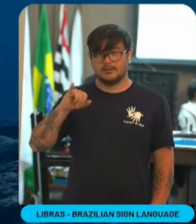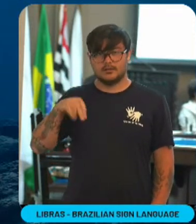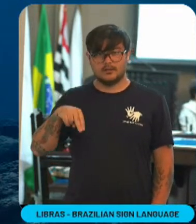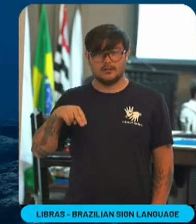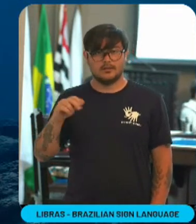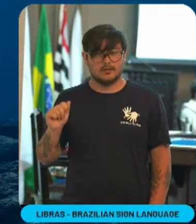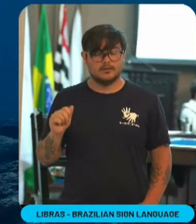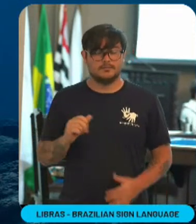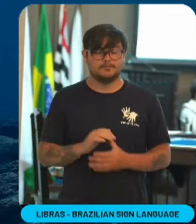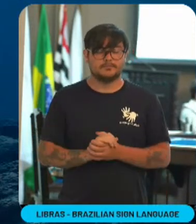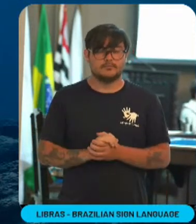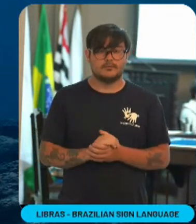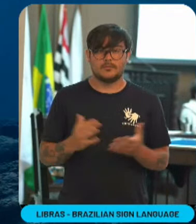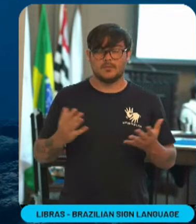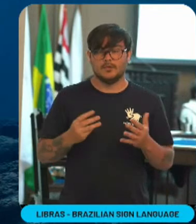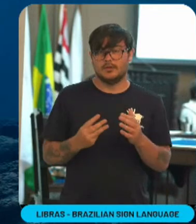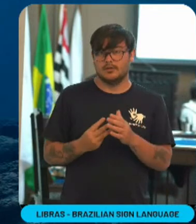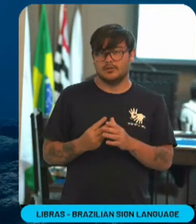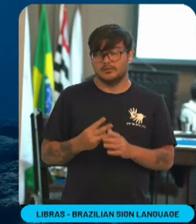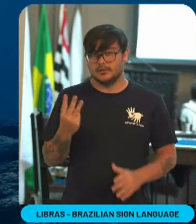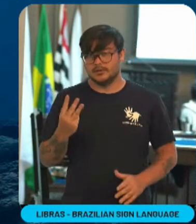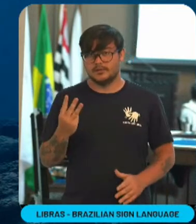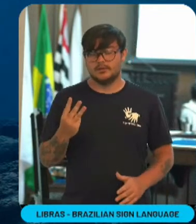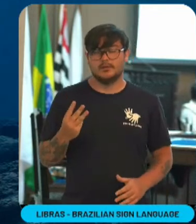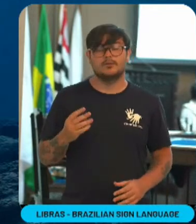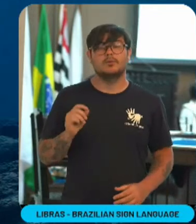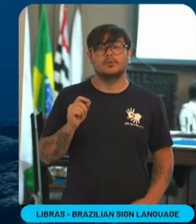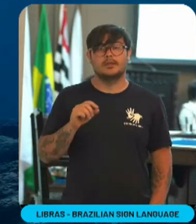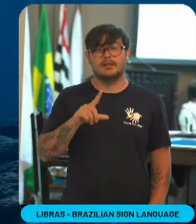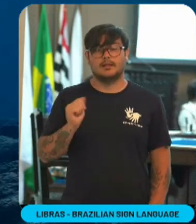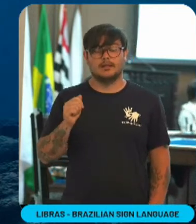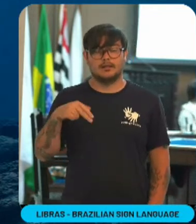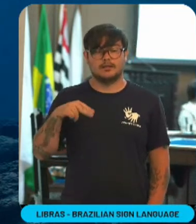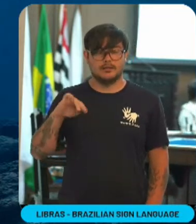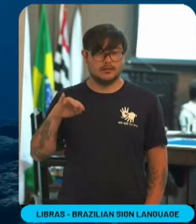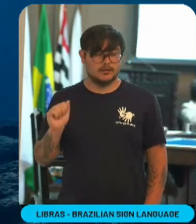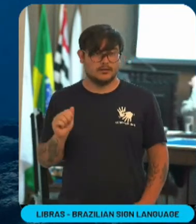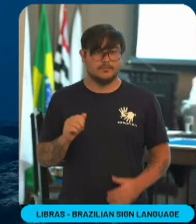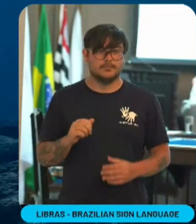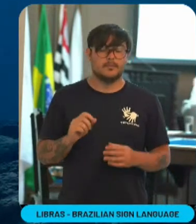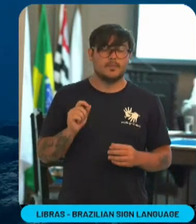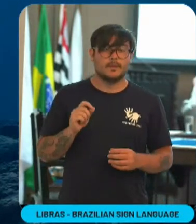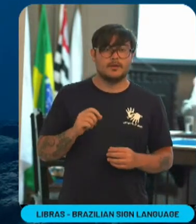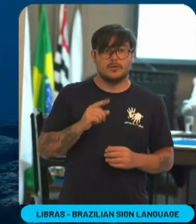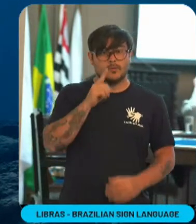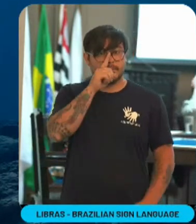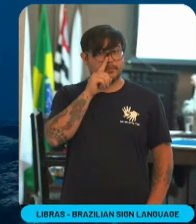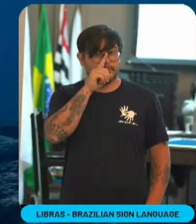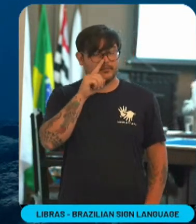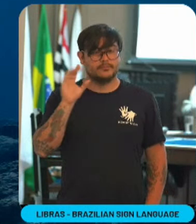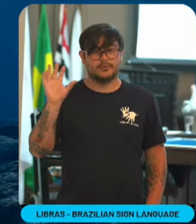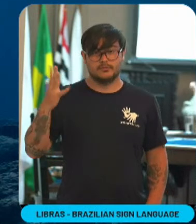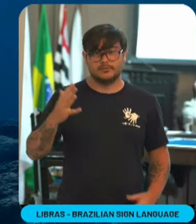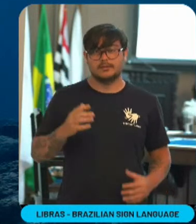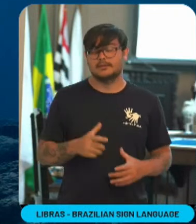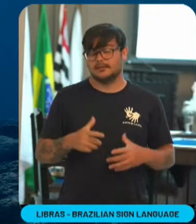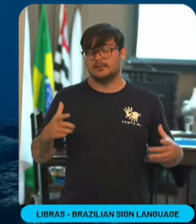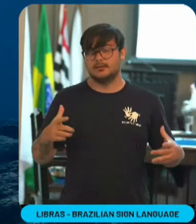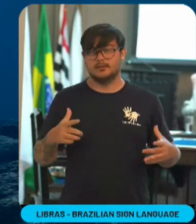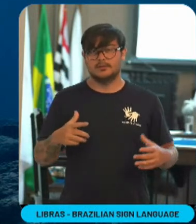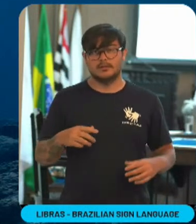example, this will be the third consecutive harvest of La